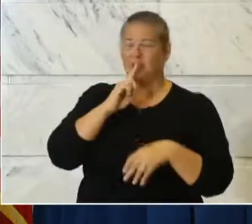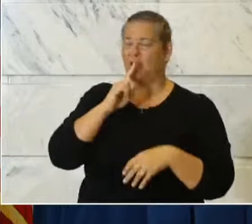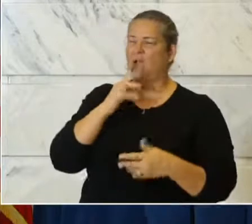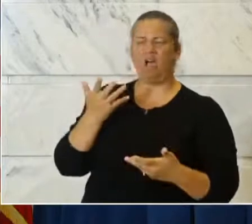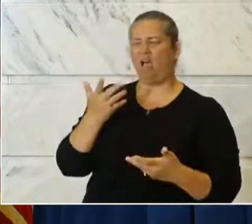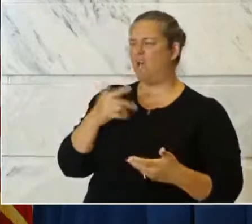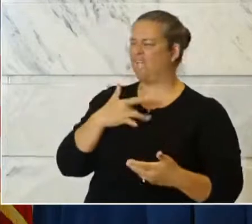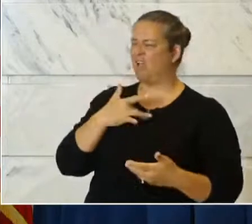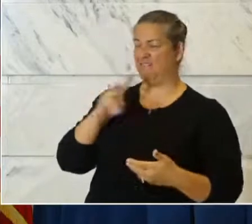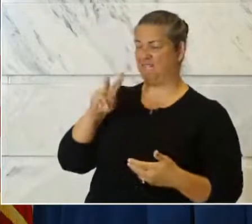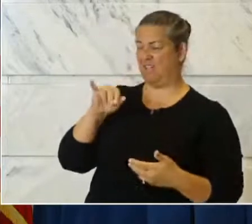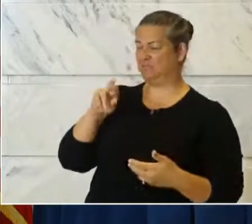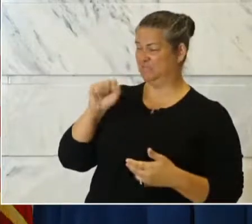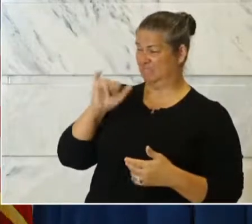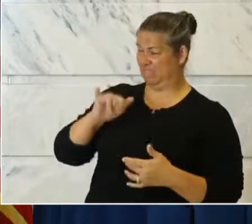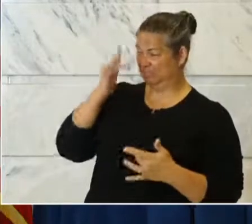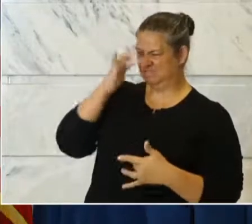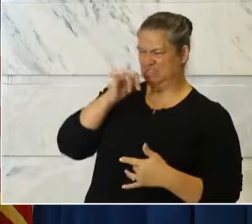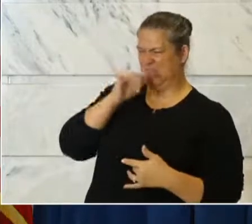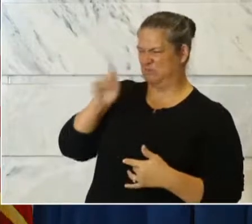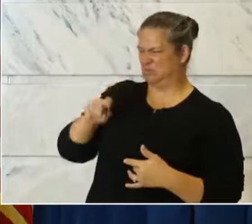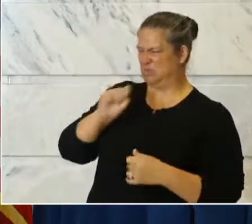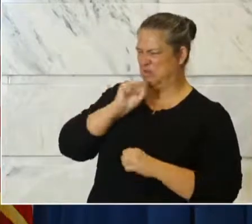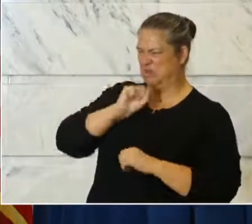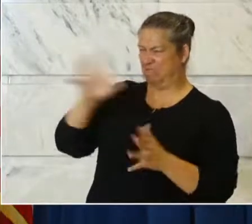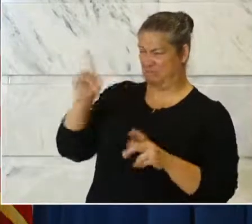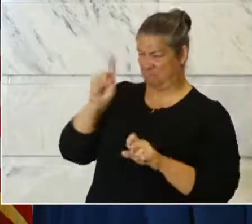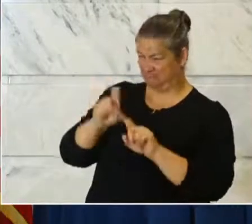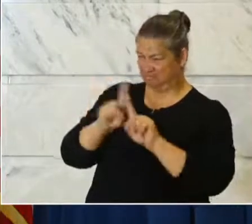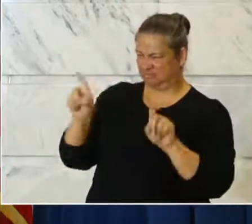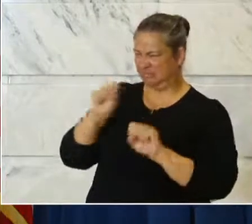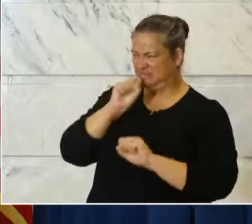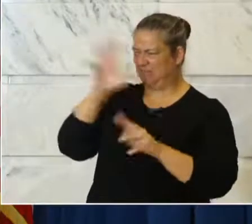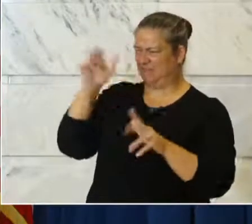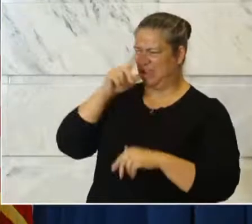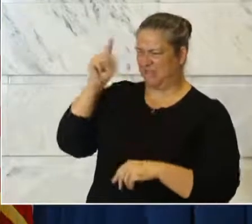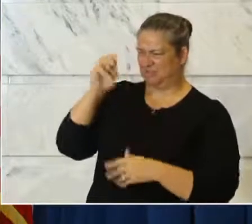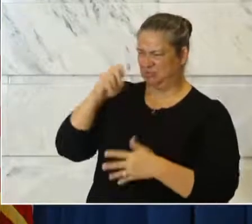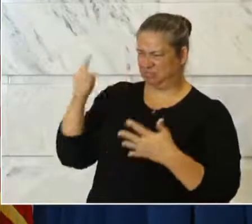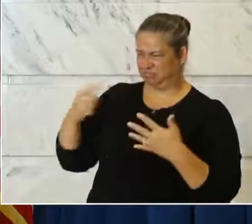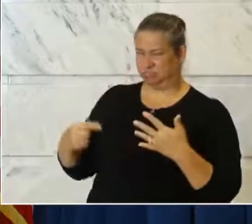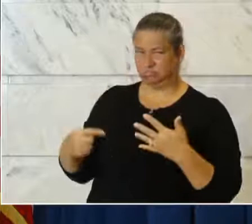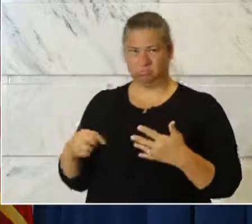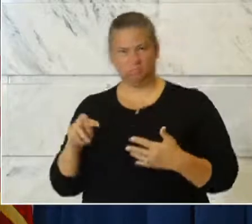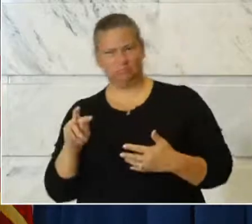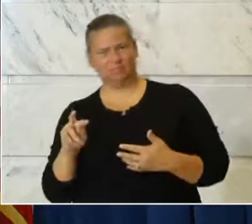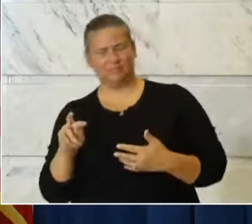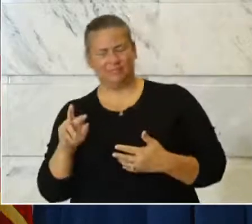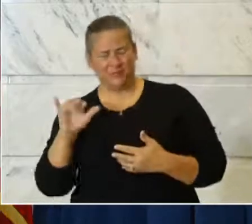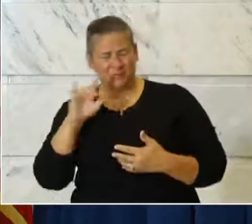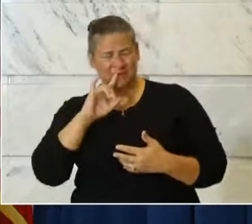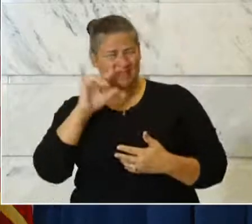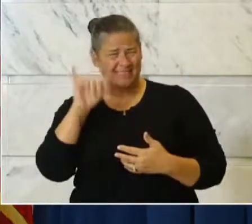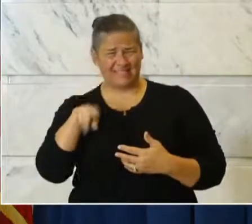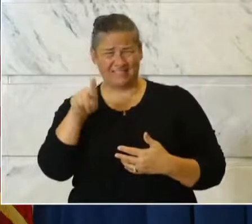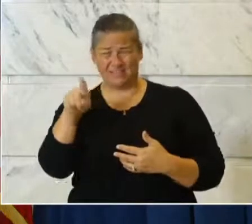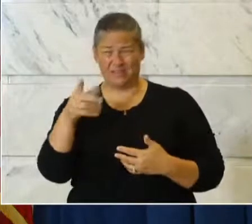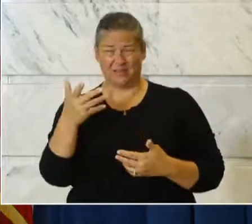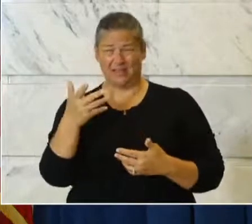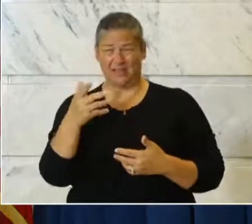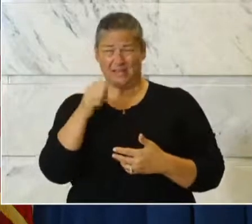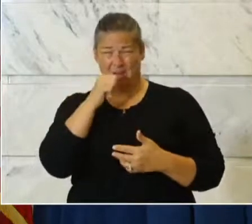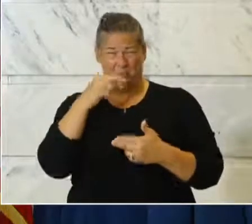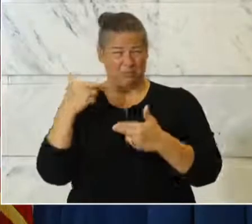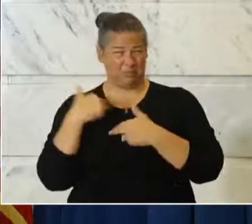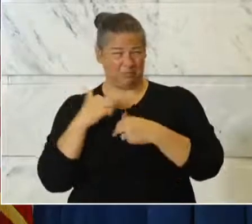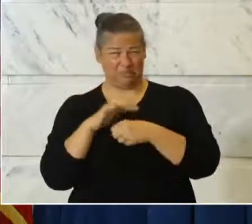exists and you don't have to do anything, no social distancing, nothing else, is absolutely irresponsible. The other thing they